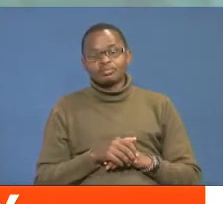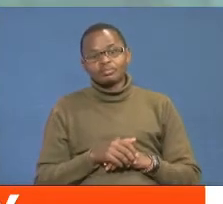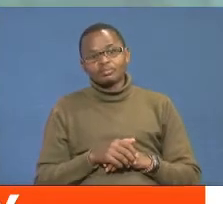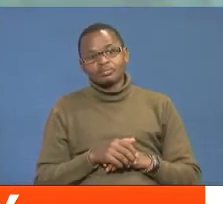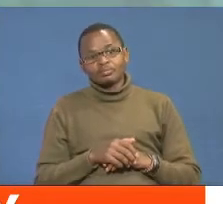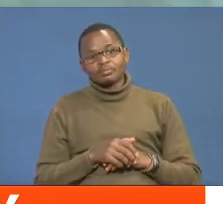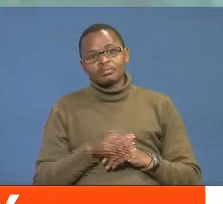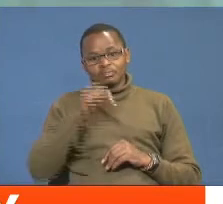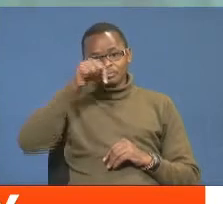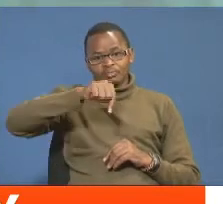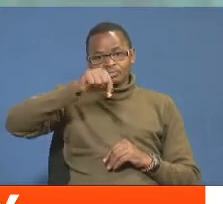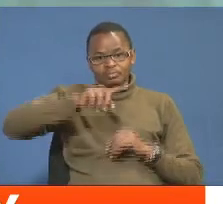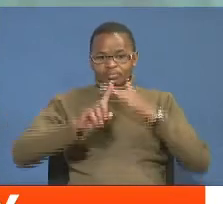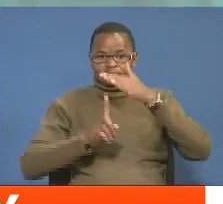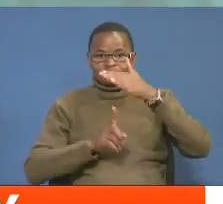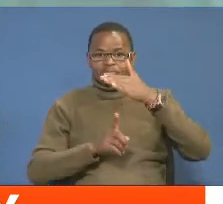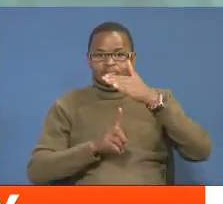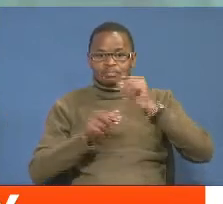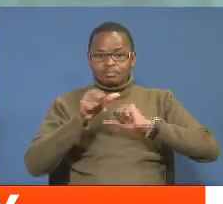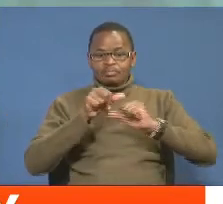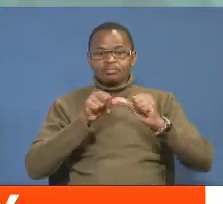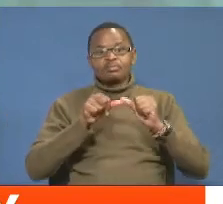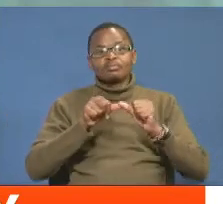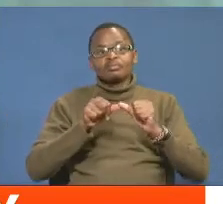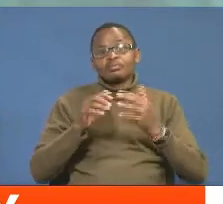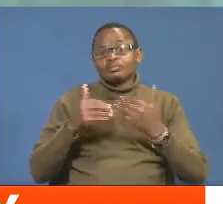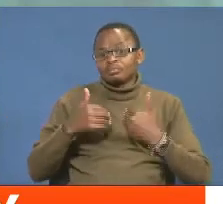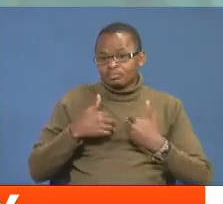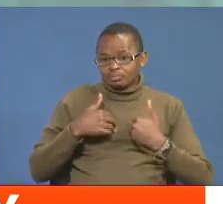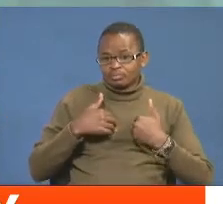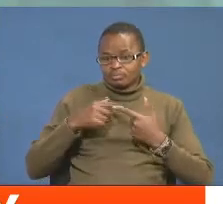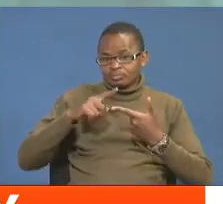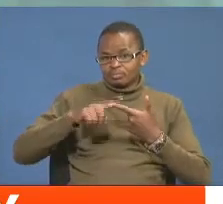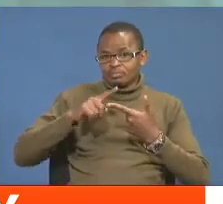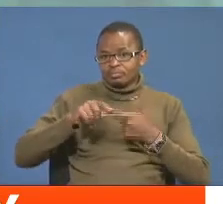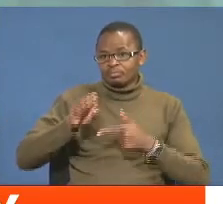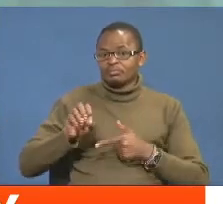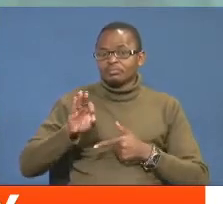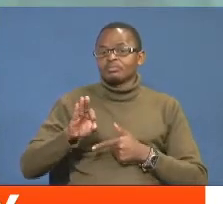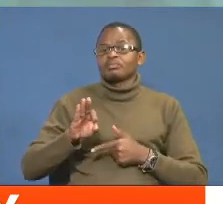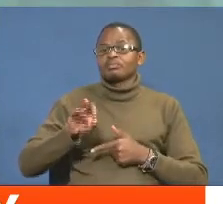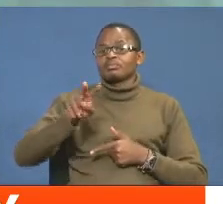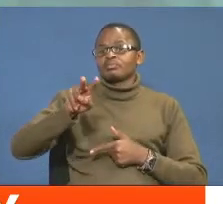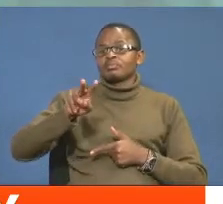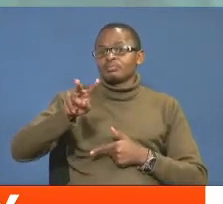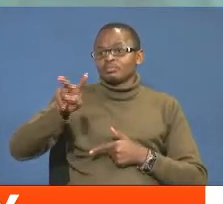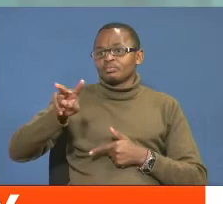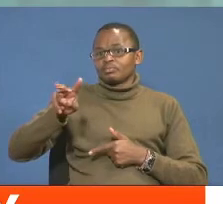right. Now, today the Ministry of Health is talking about having a positivity rate of